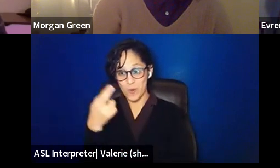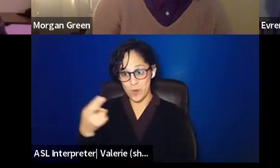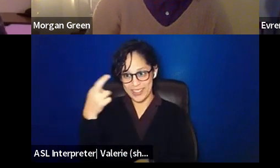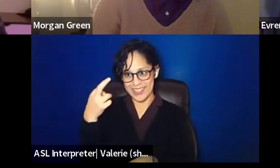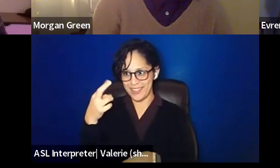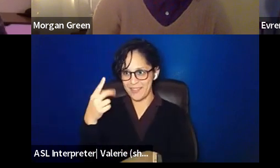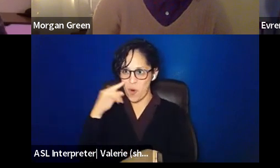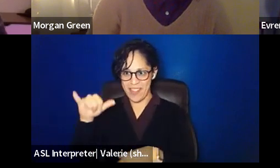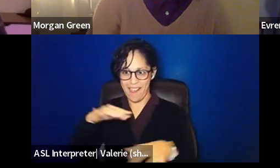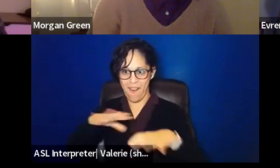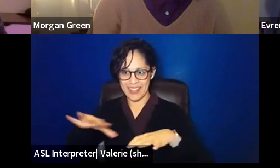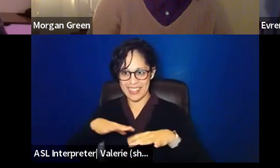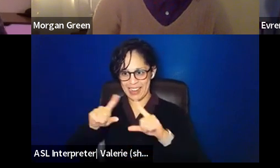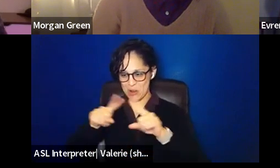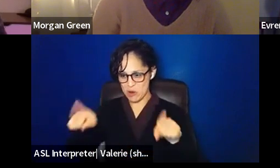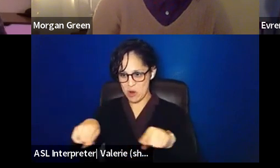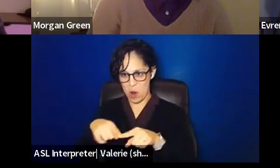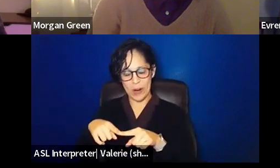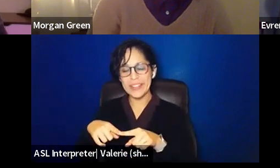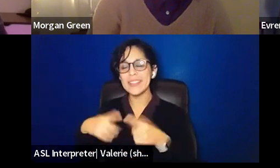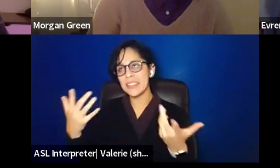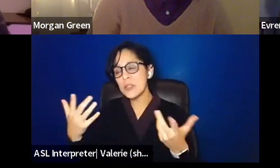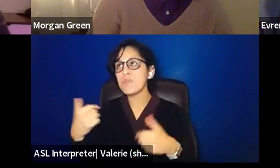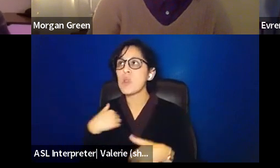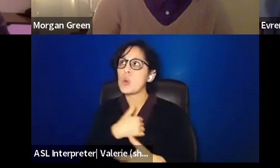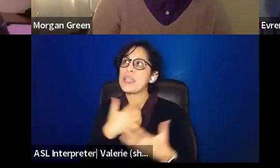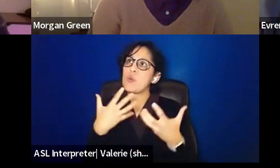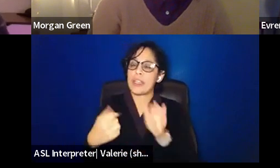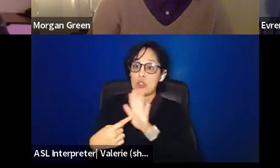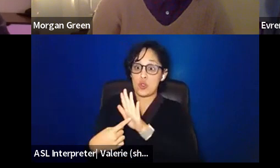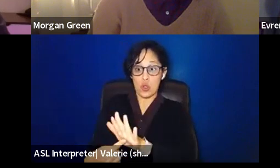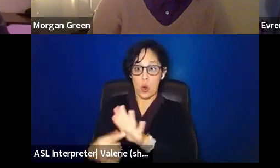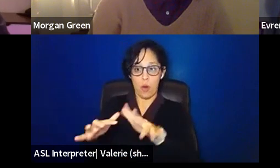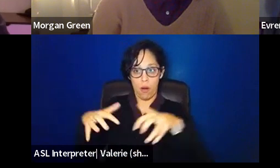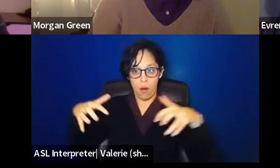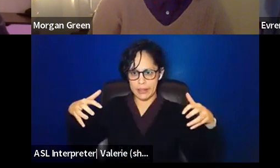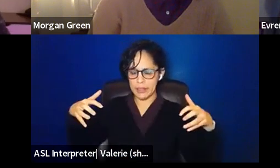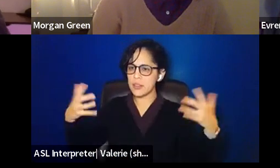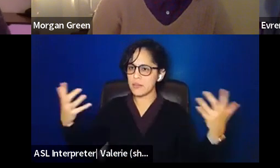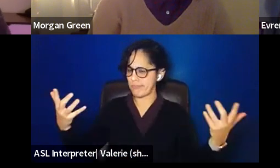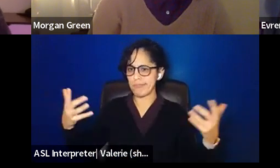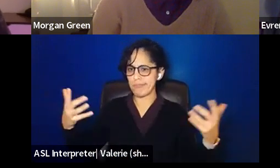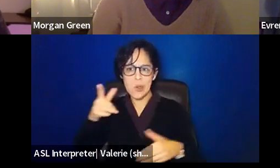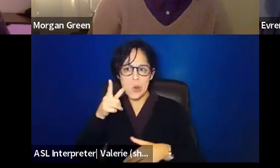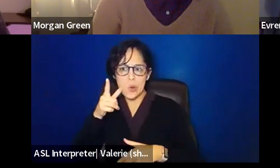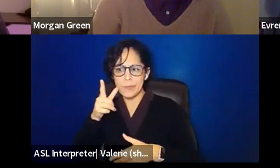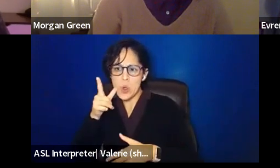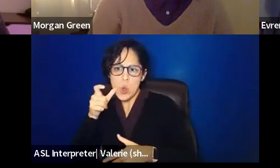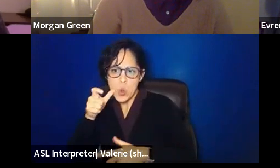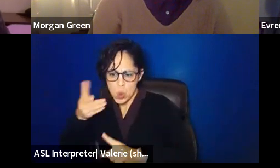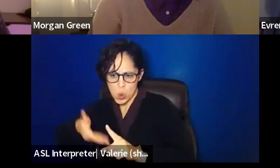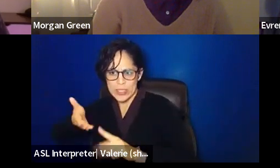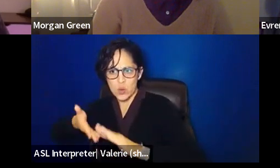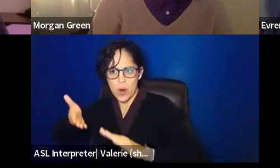card came out of wanting to show our audience who is running the organization, that we